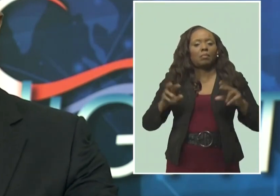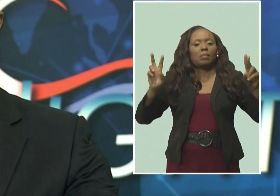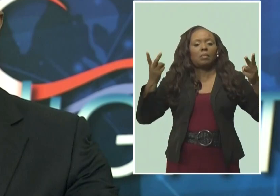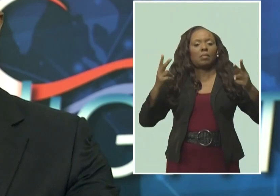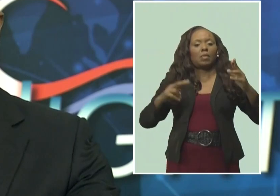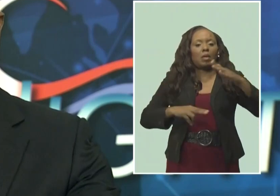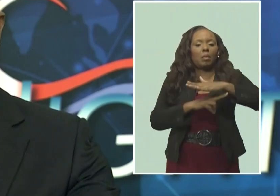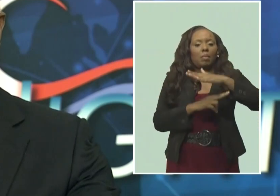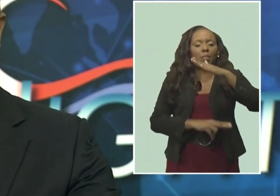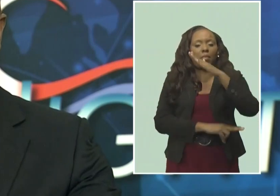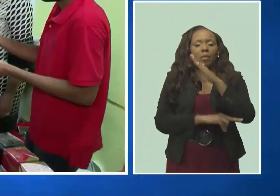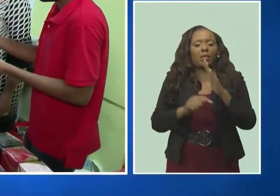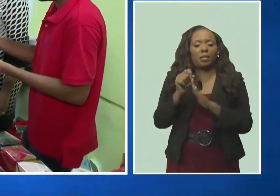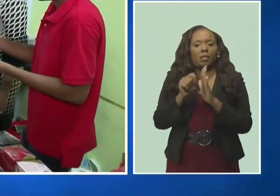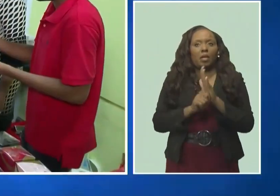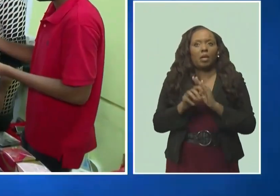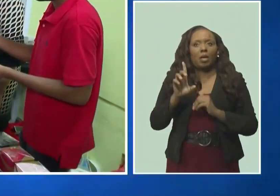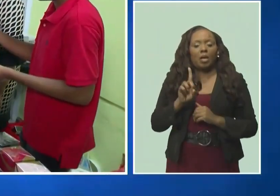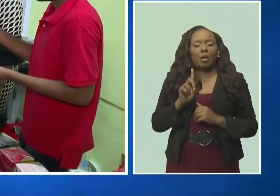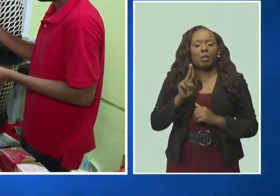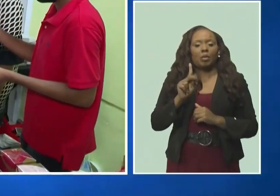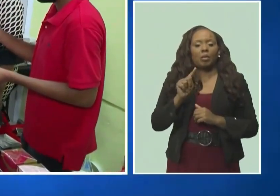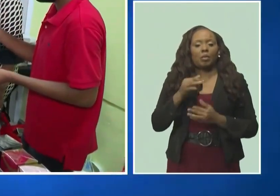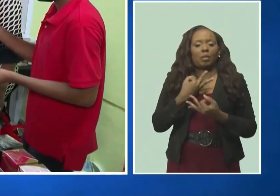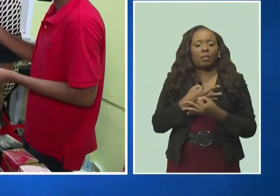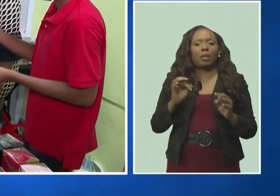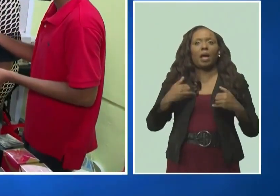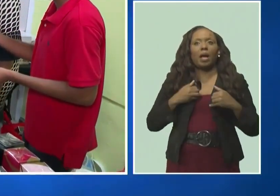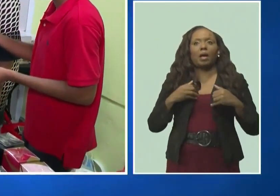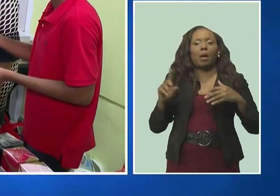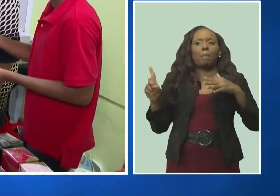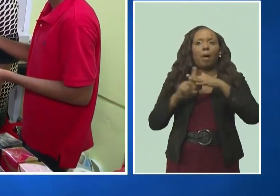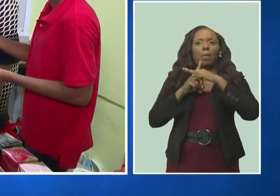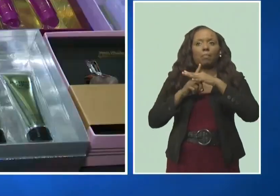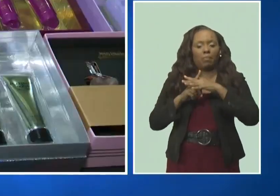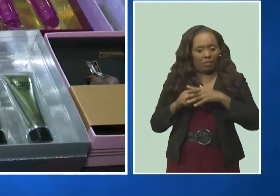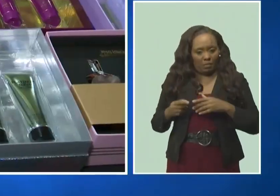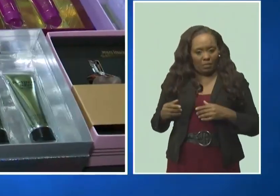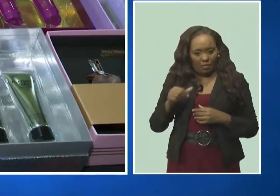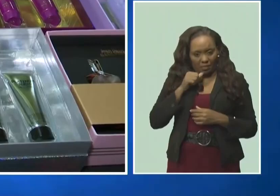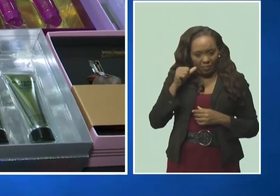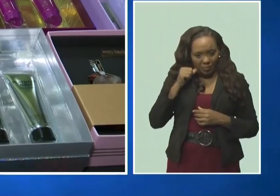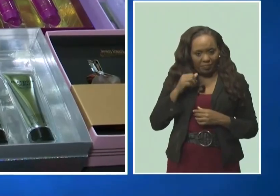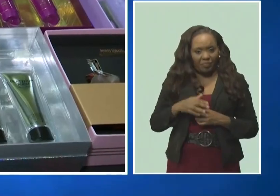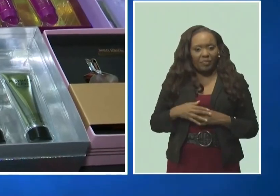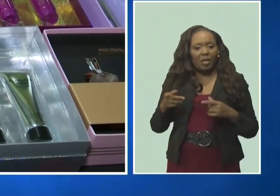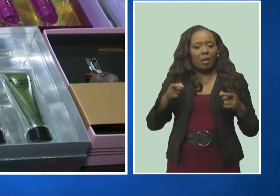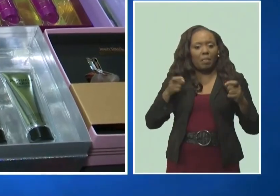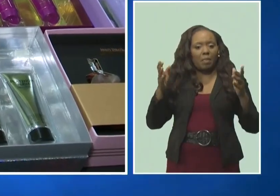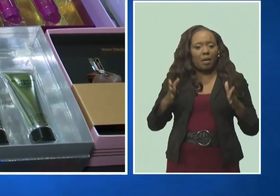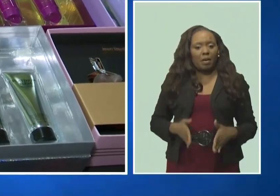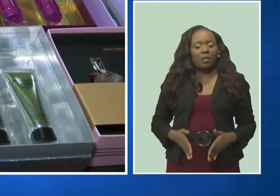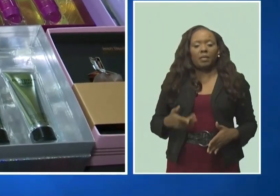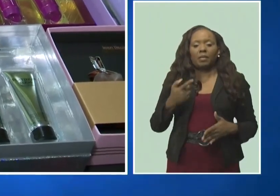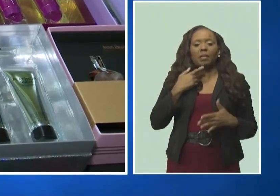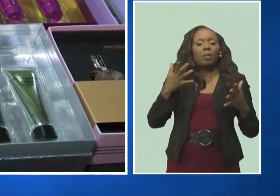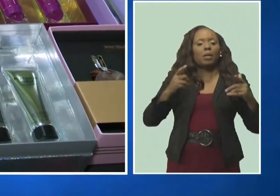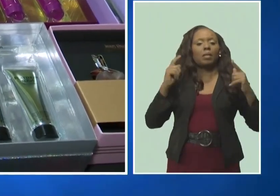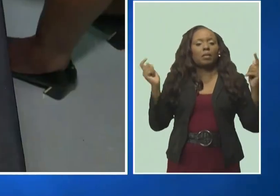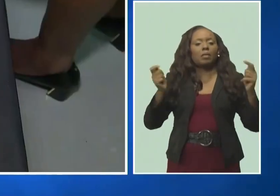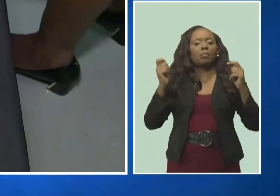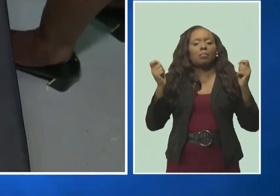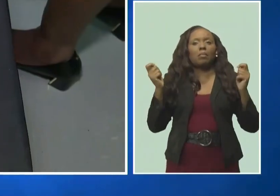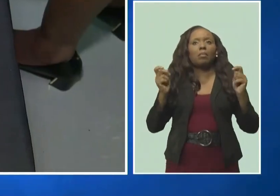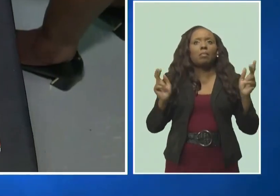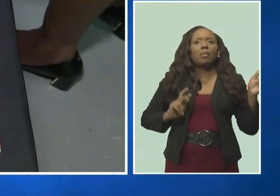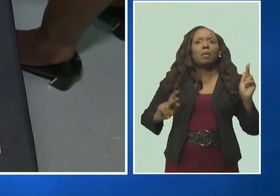Free, which held a pop-up yesterday. According to General Manager Mark Anthony, the idea is to celebrate people